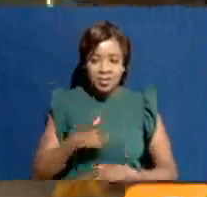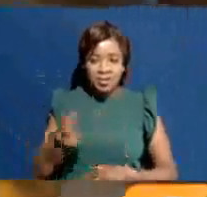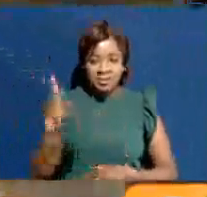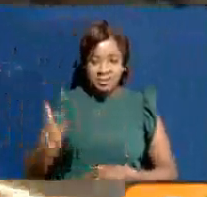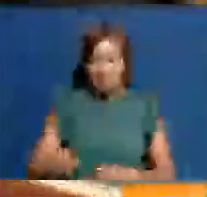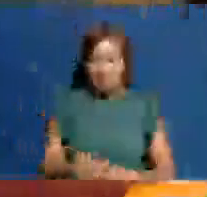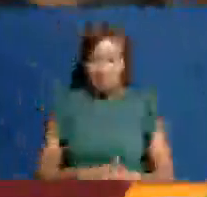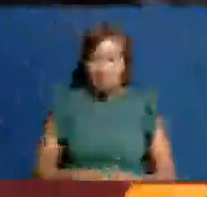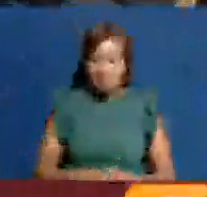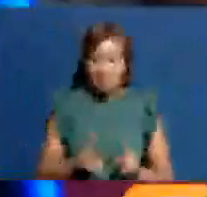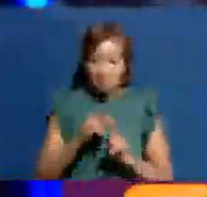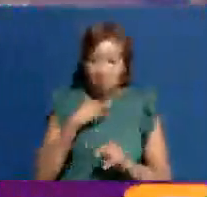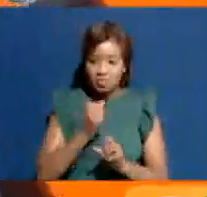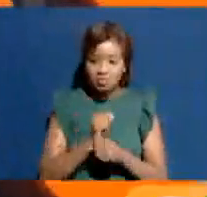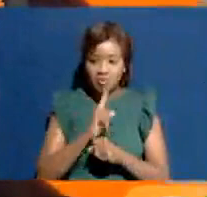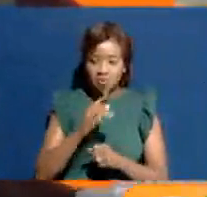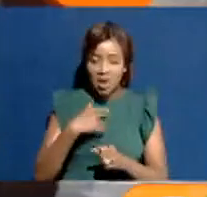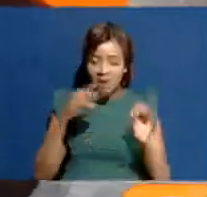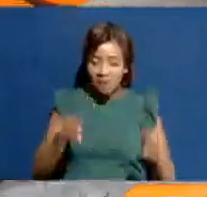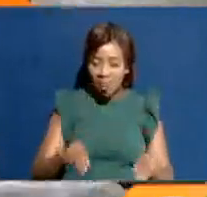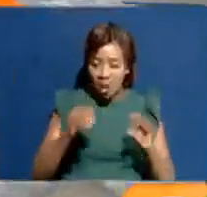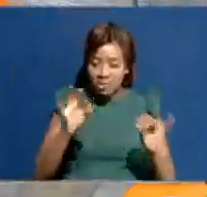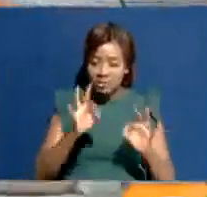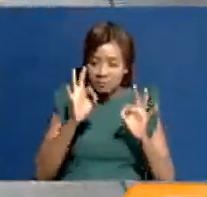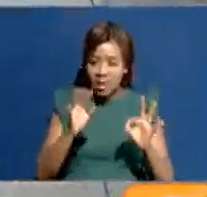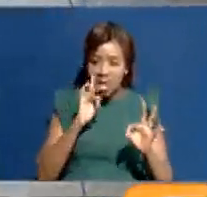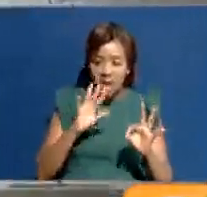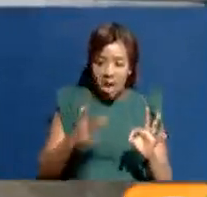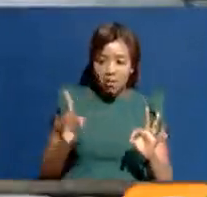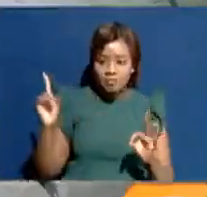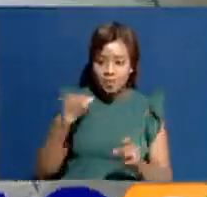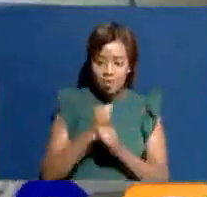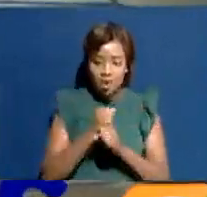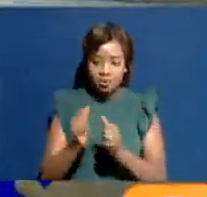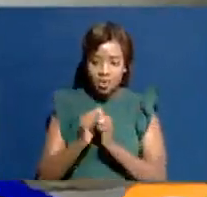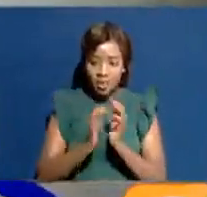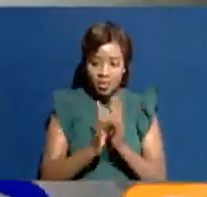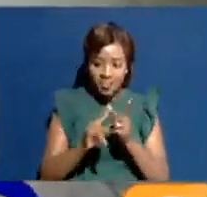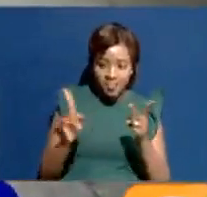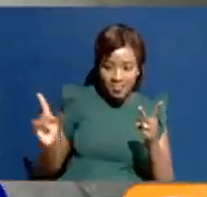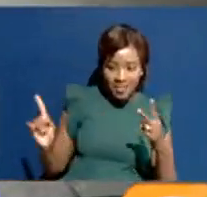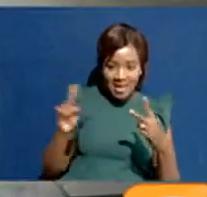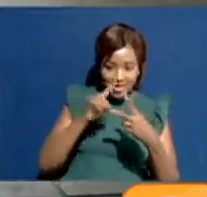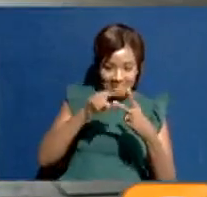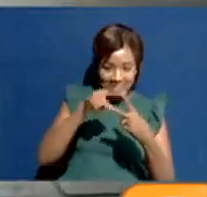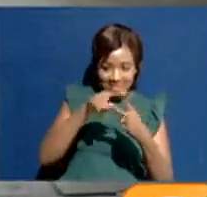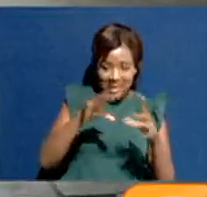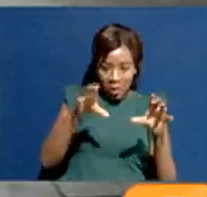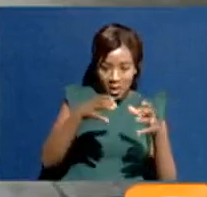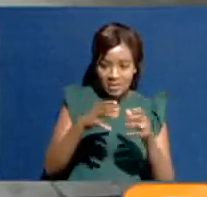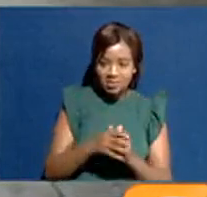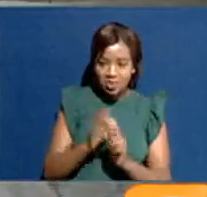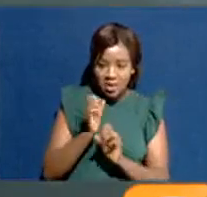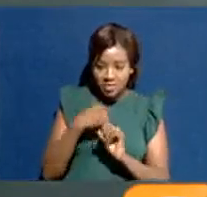To ensure high-quality prostheses, Ugani has teamed up with Stratus Imaging, who do thorough checks before the artificial limbs